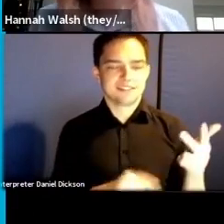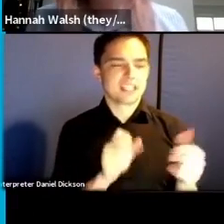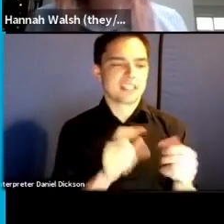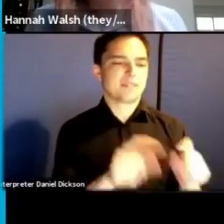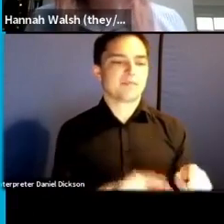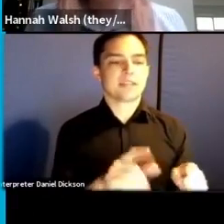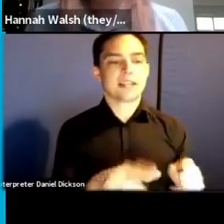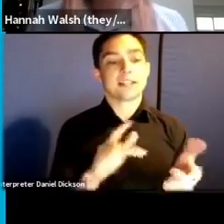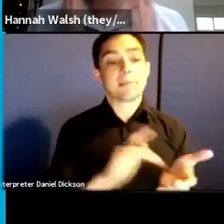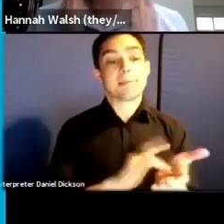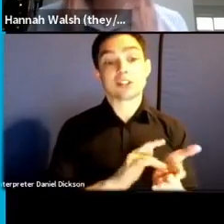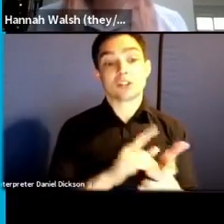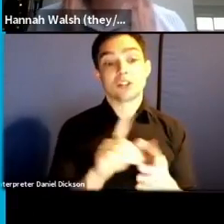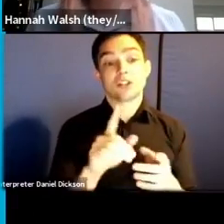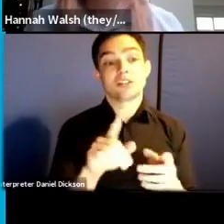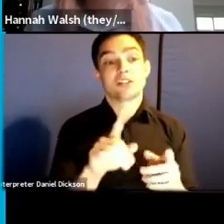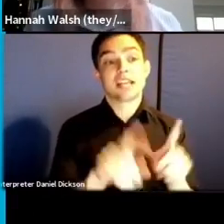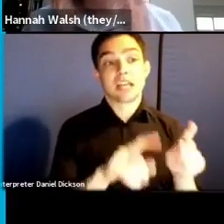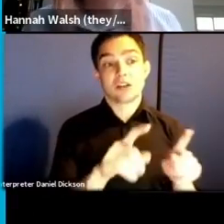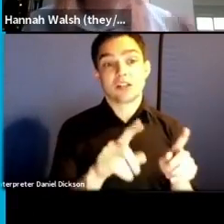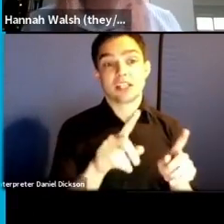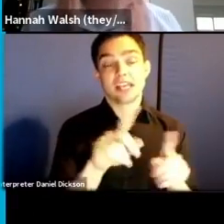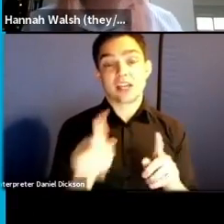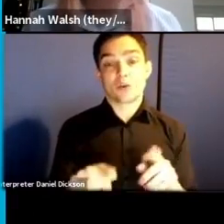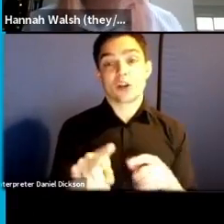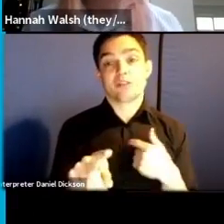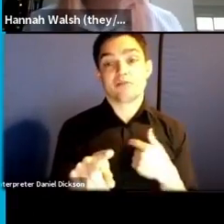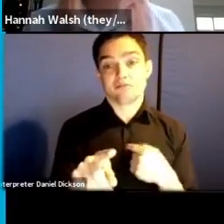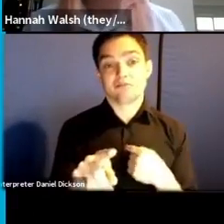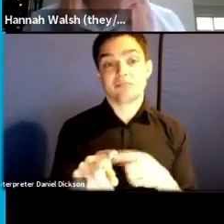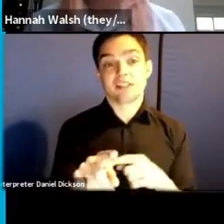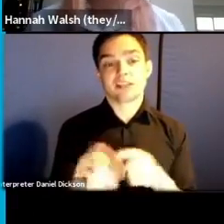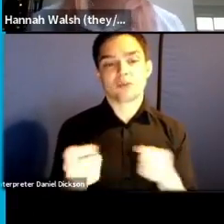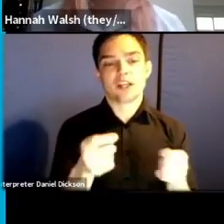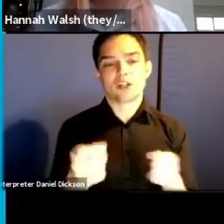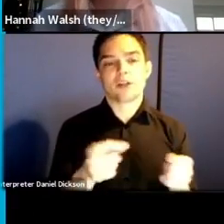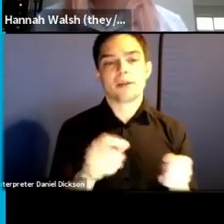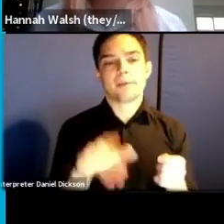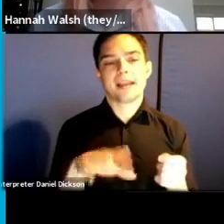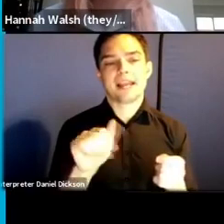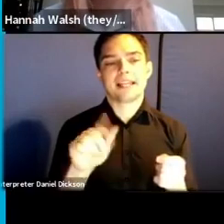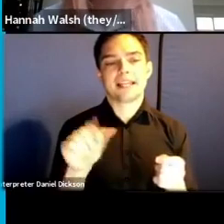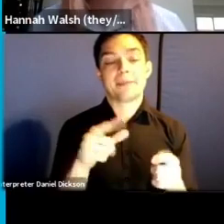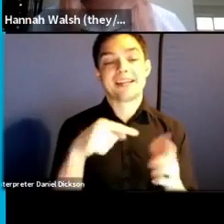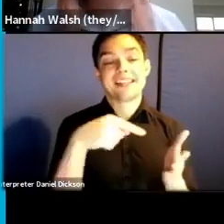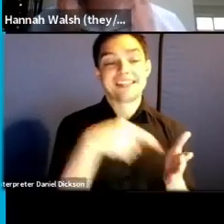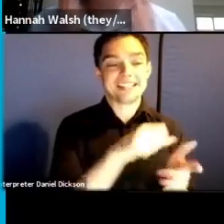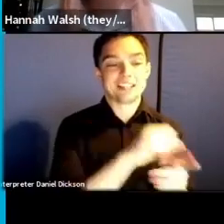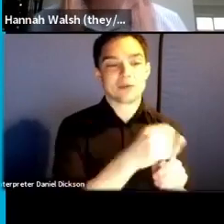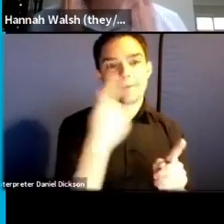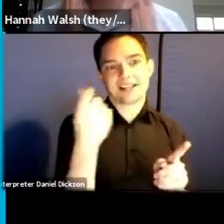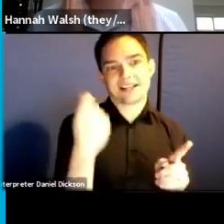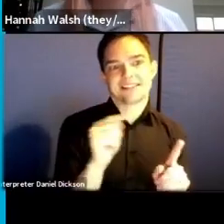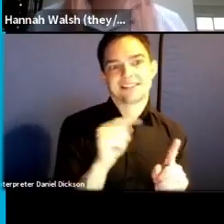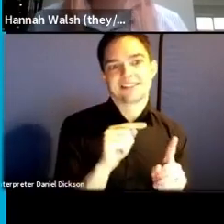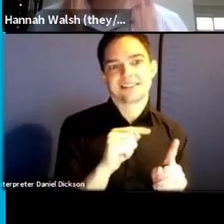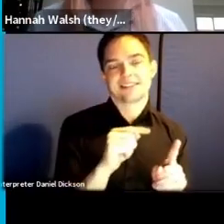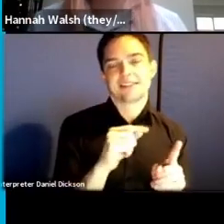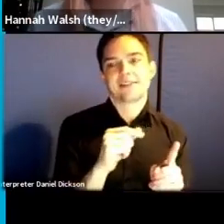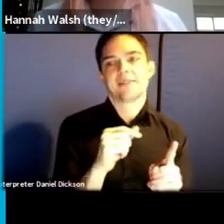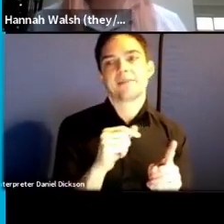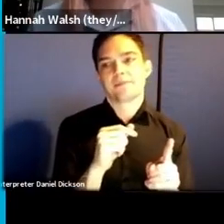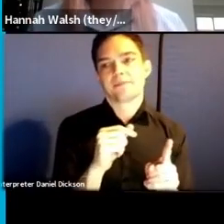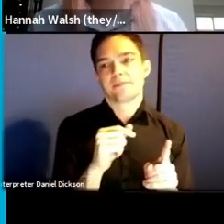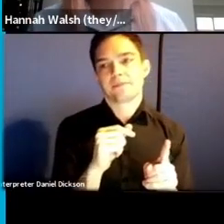medical inquiry that would be, that is regulated by the ADA. But in this situation, because there